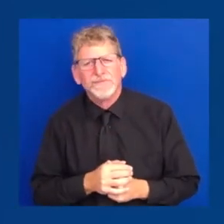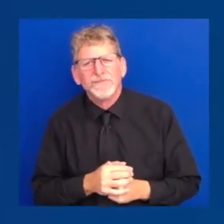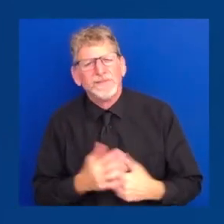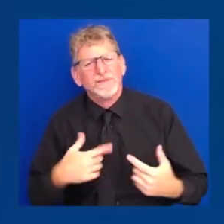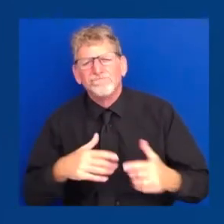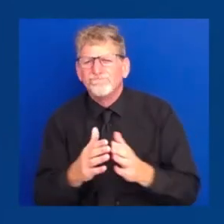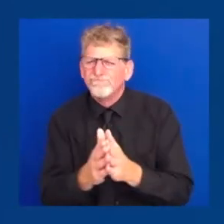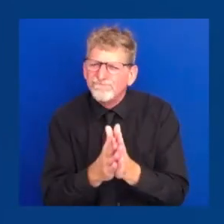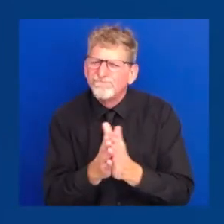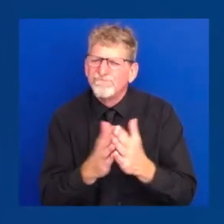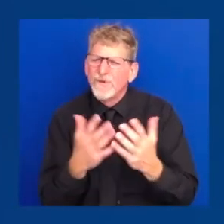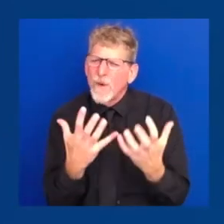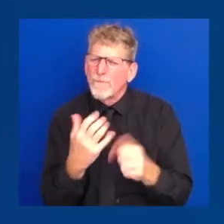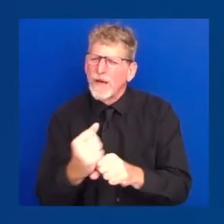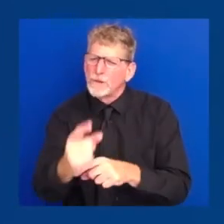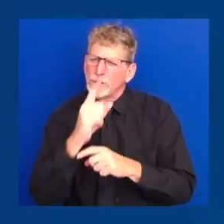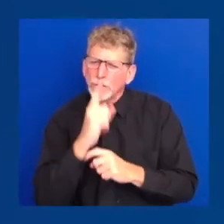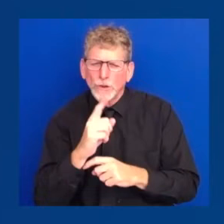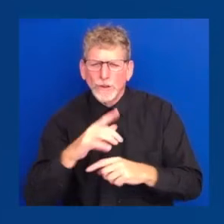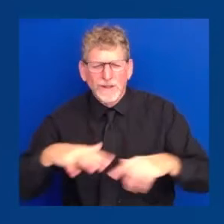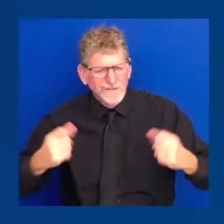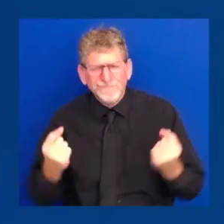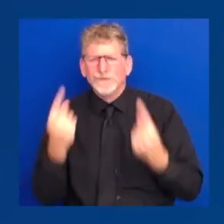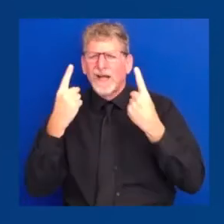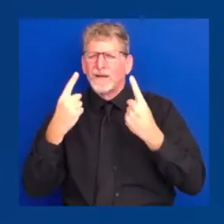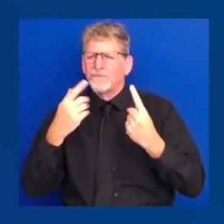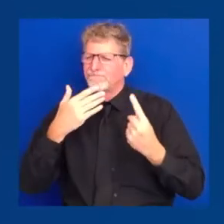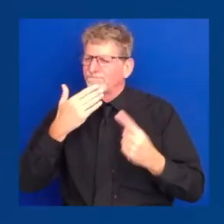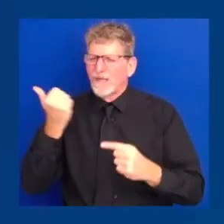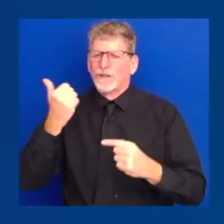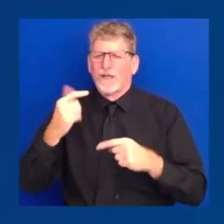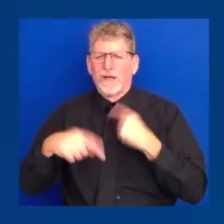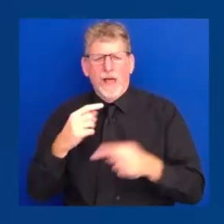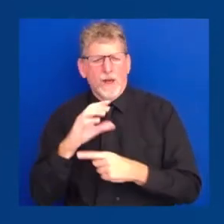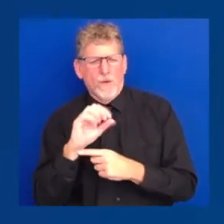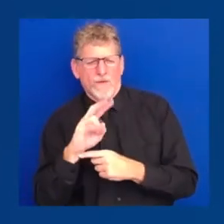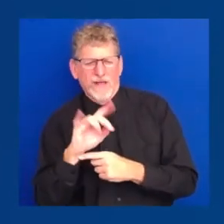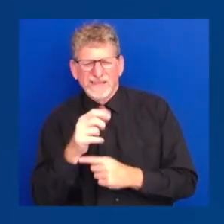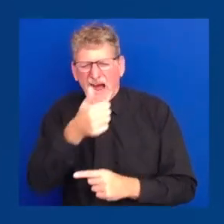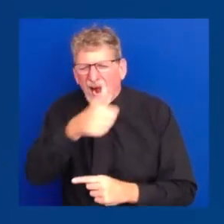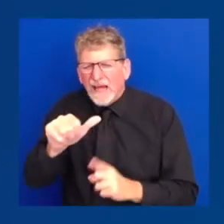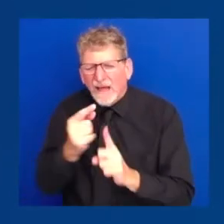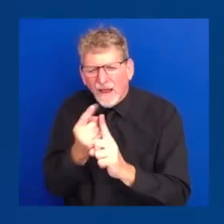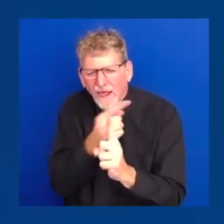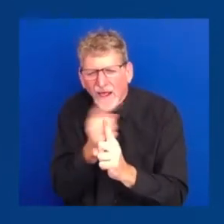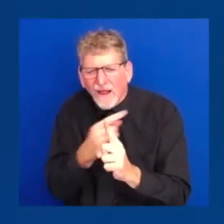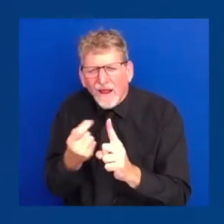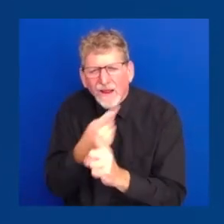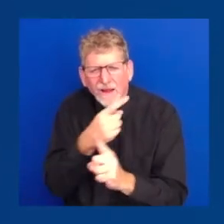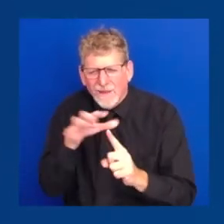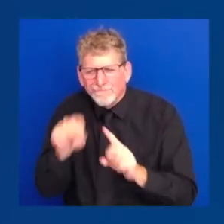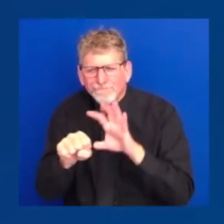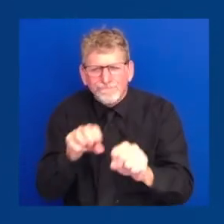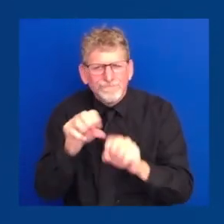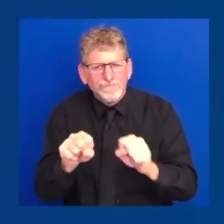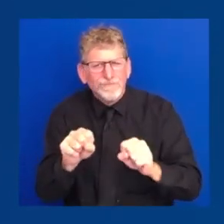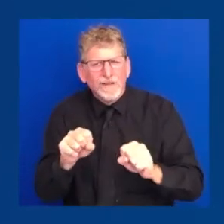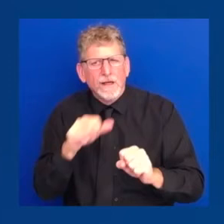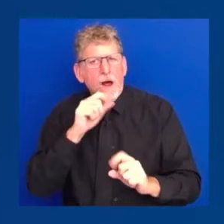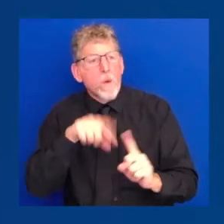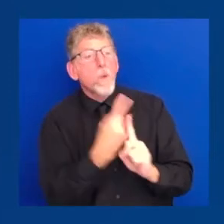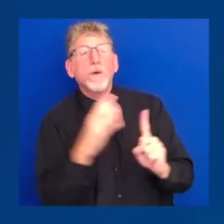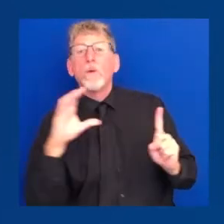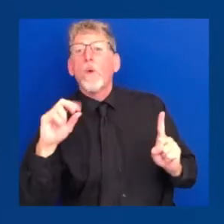they emerge. All of these efforts are with a vision for not just COVID, but also to address any future infectious